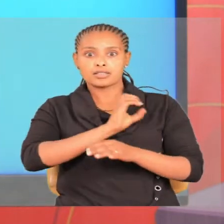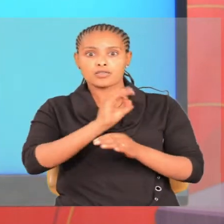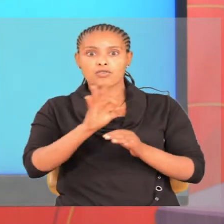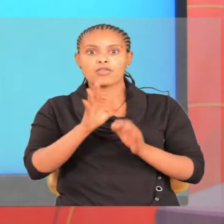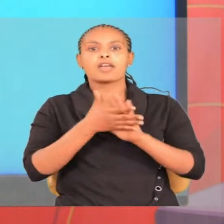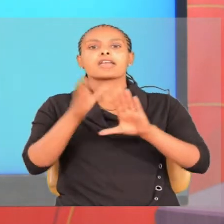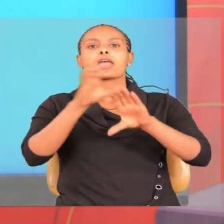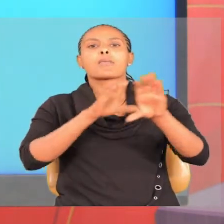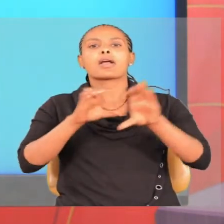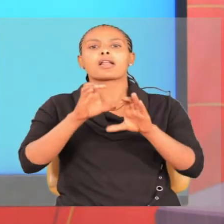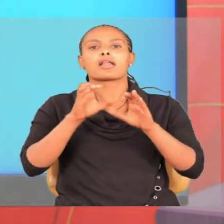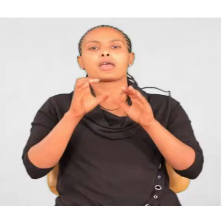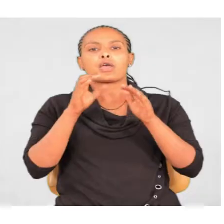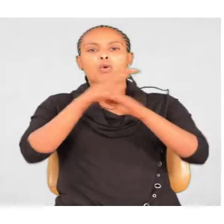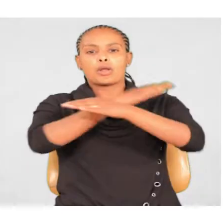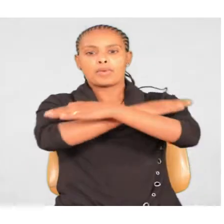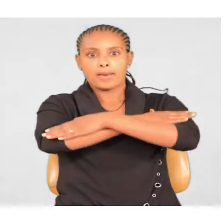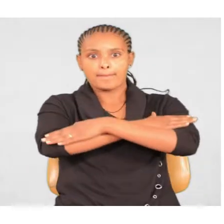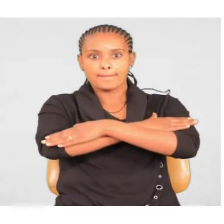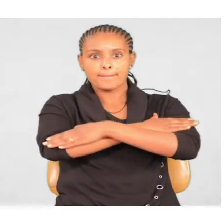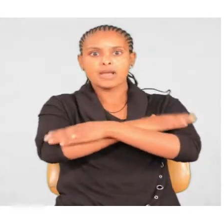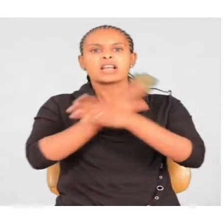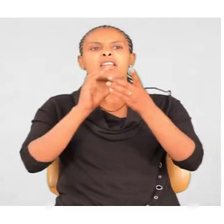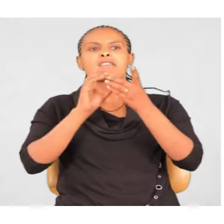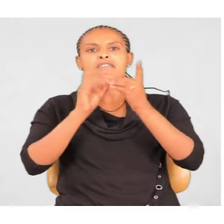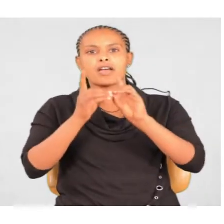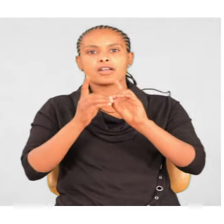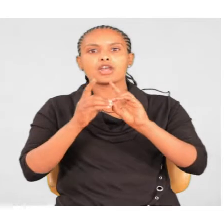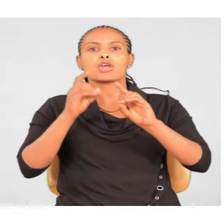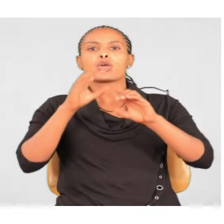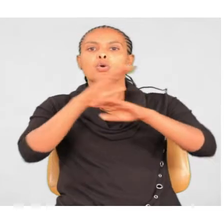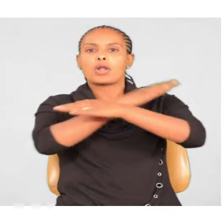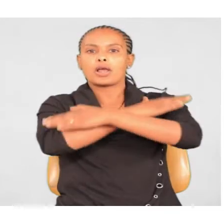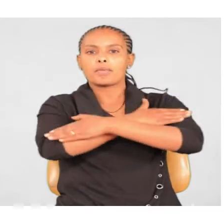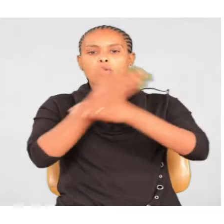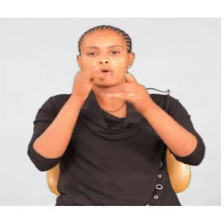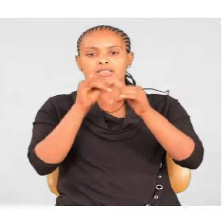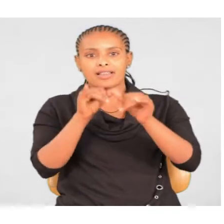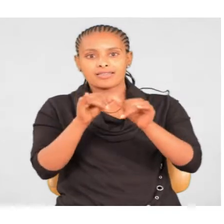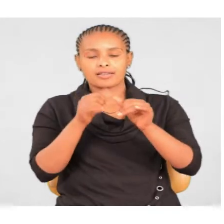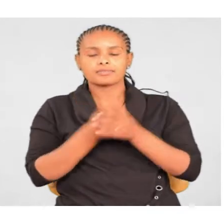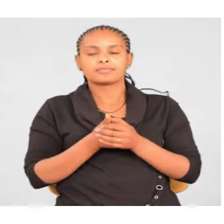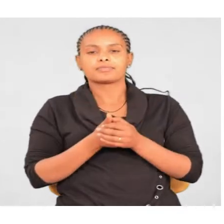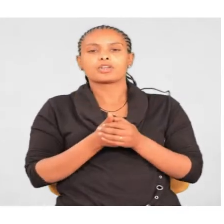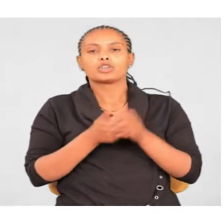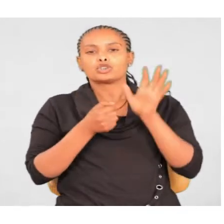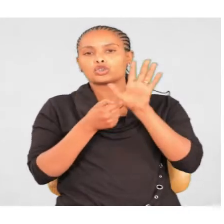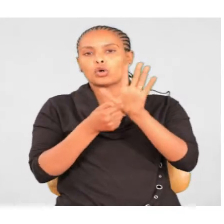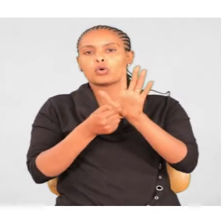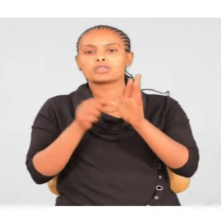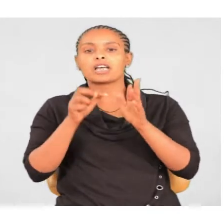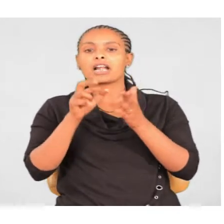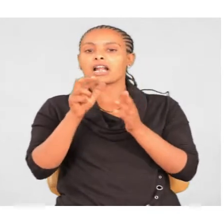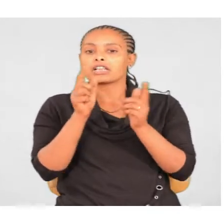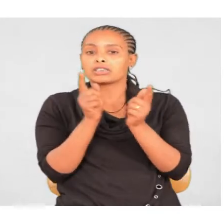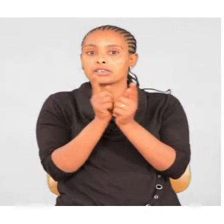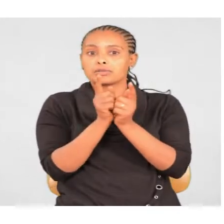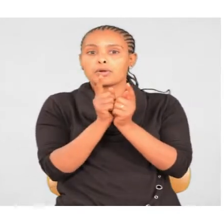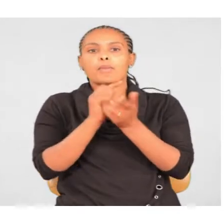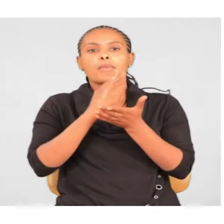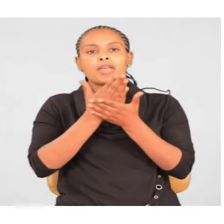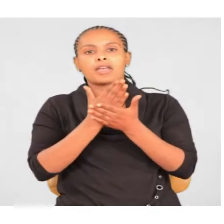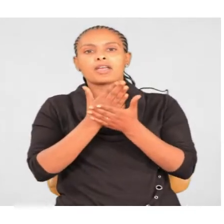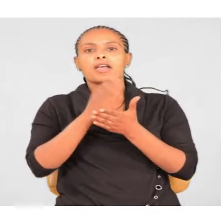of chemical equilibrium, define equilibrium constants, show the relationship